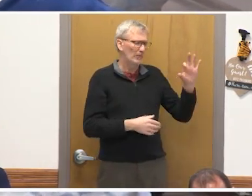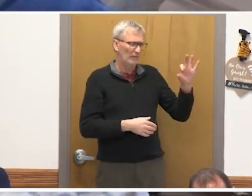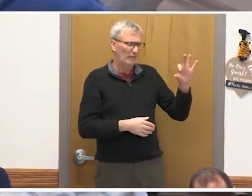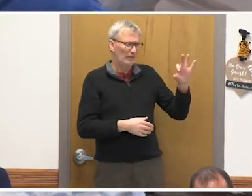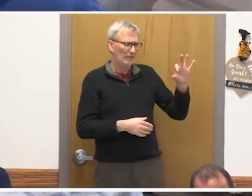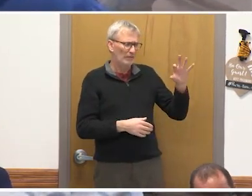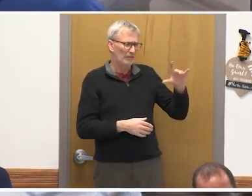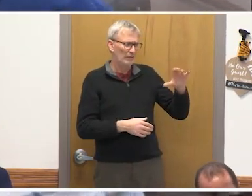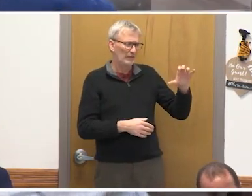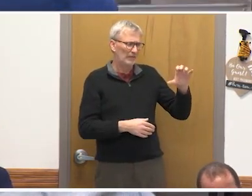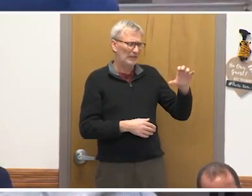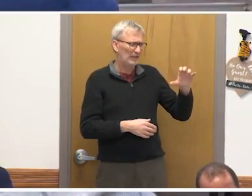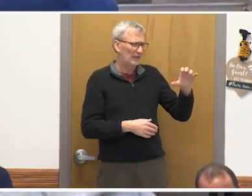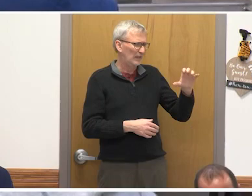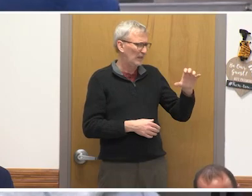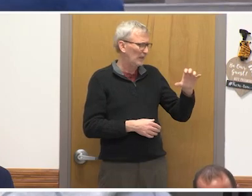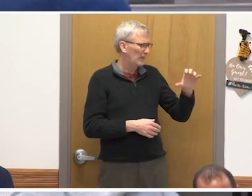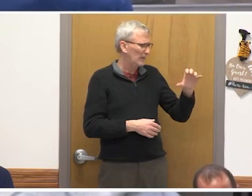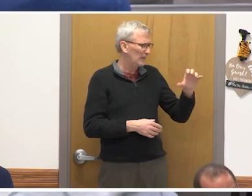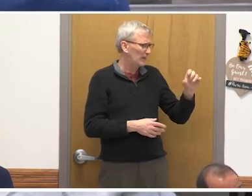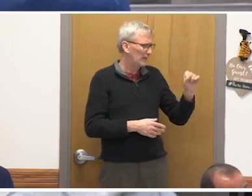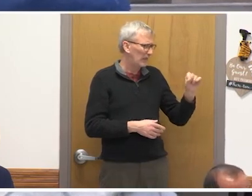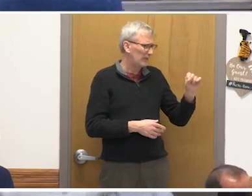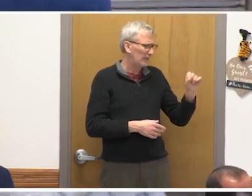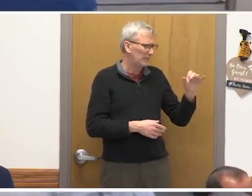right? Congestion Mitigation and Air Quality